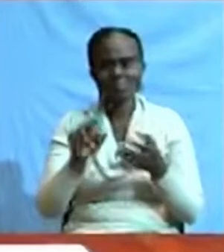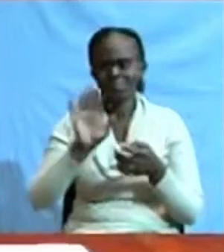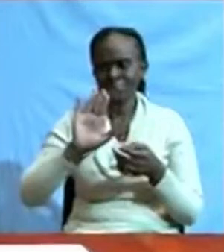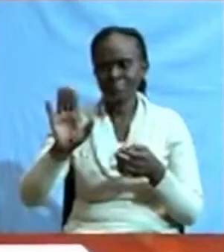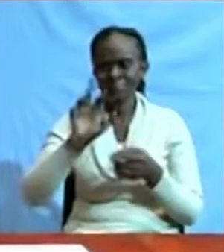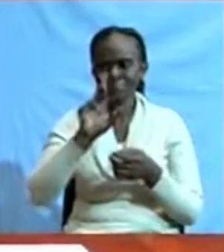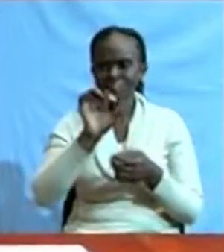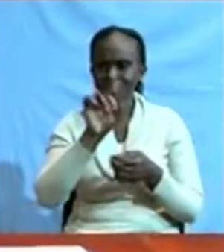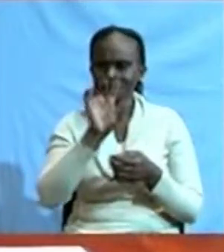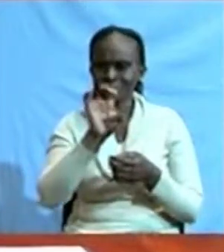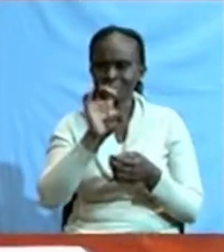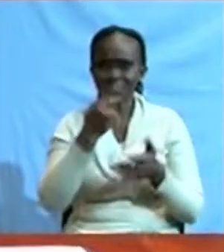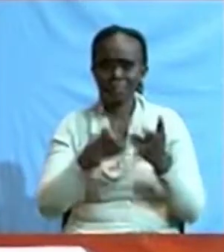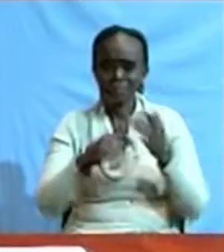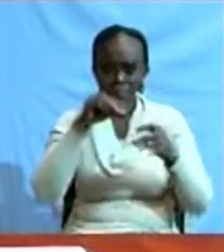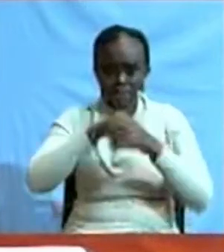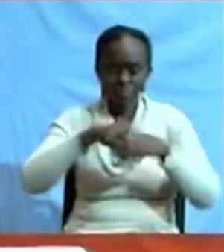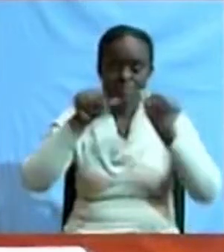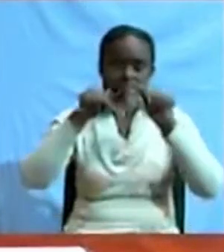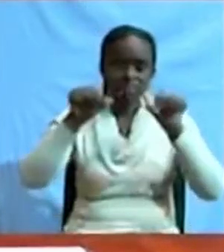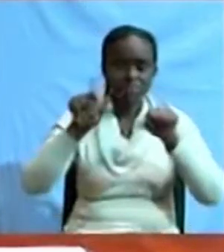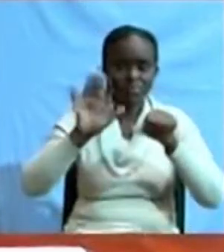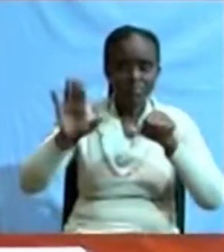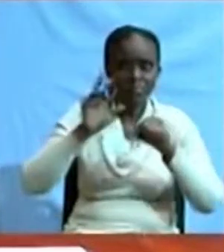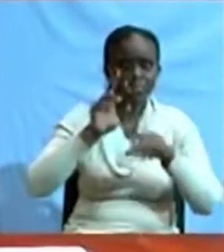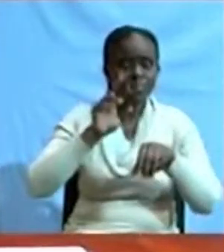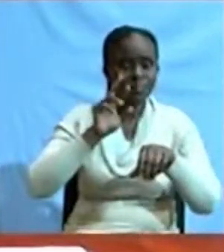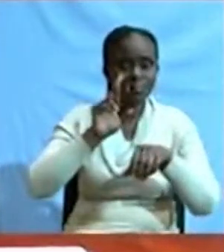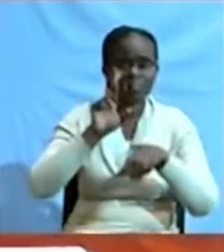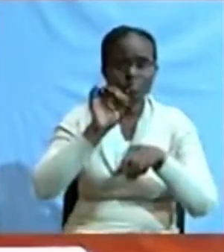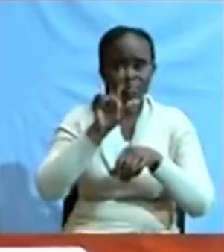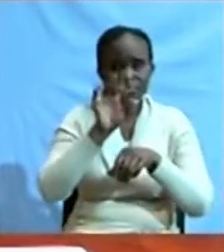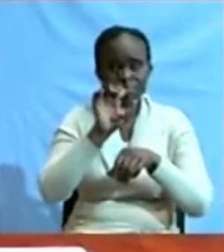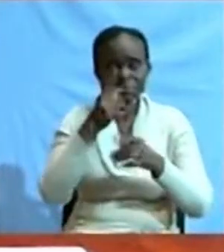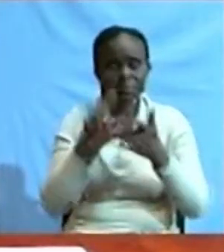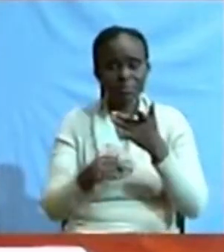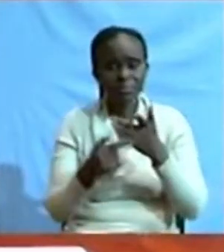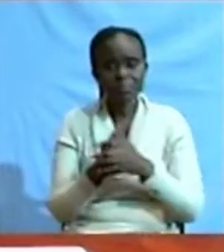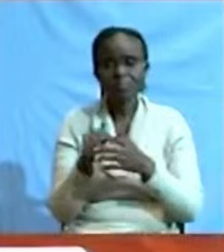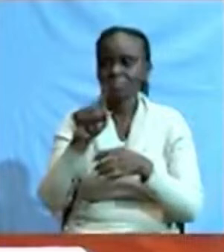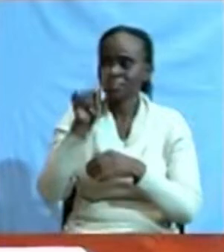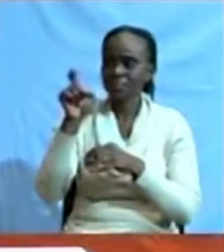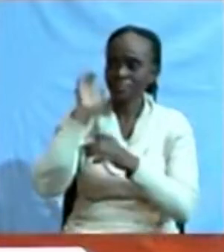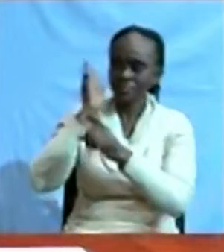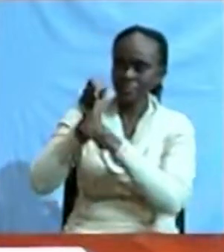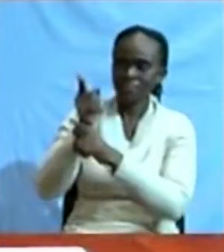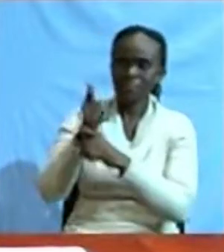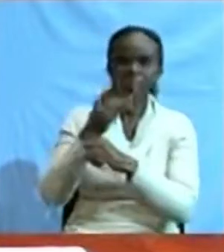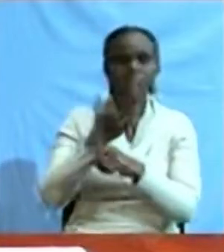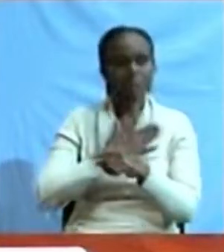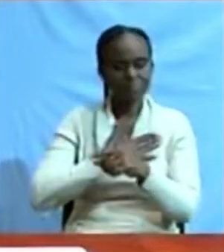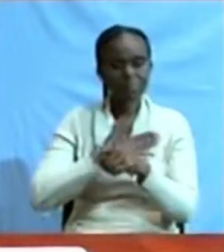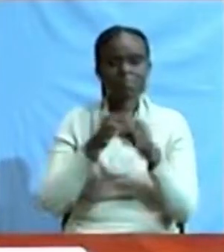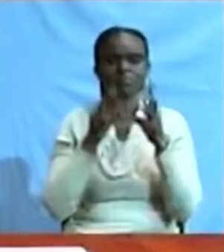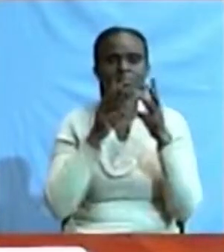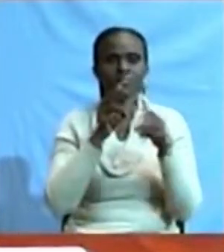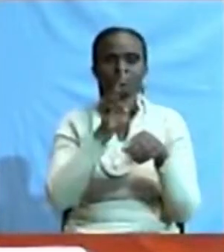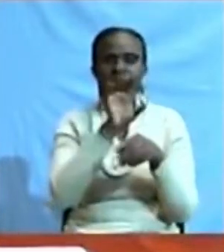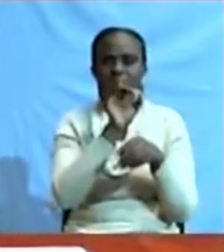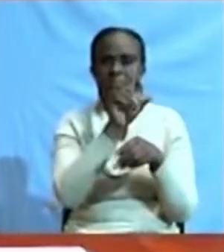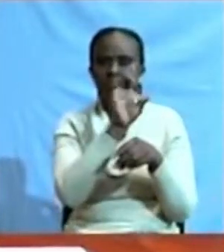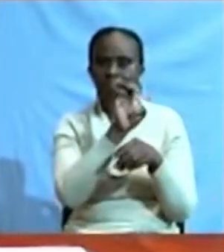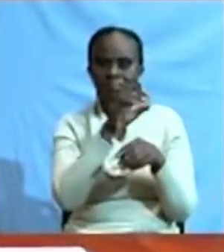What is your role as internal auditor? Answering yes. The question directed at you. Yes, my role is to